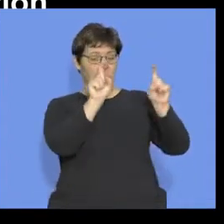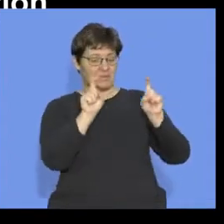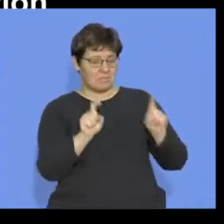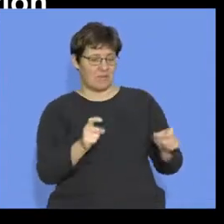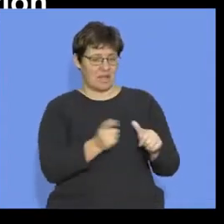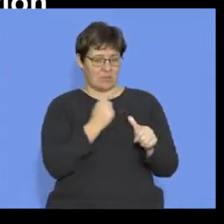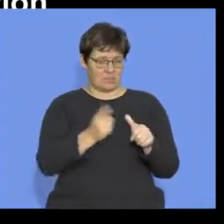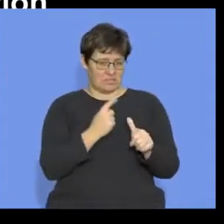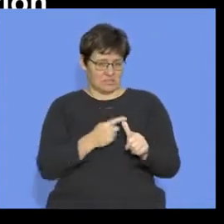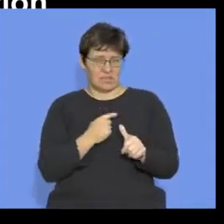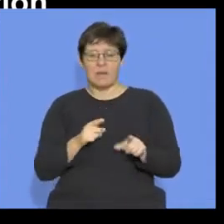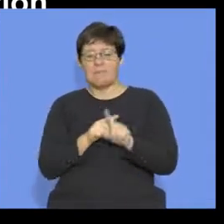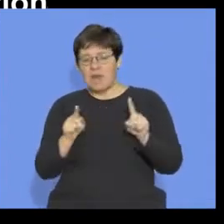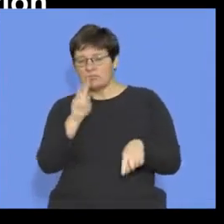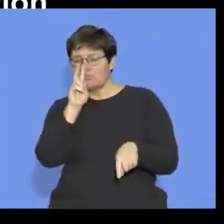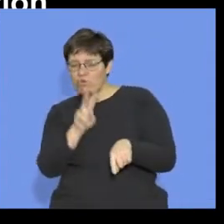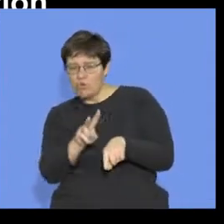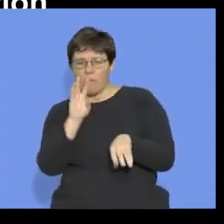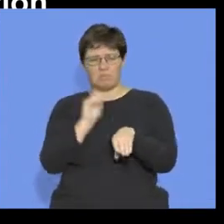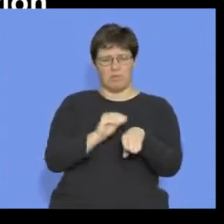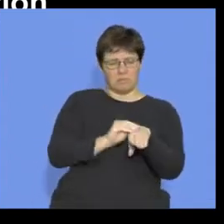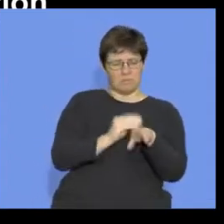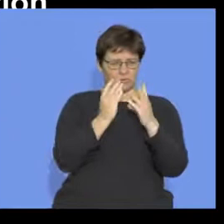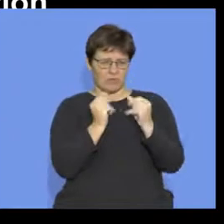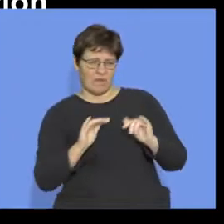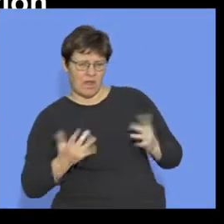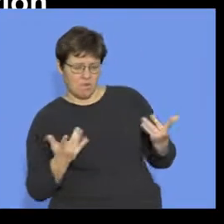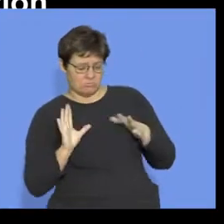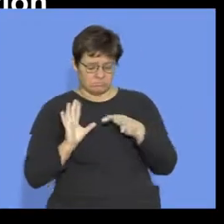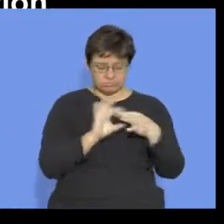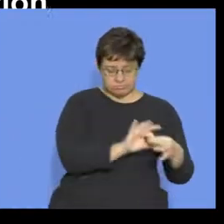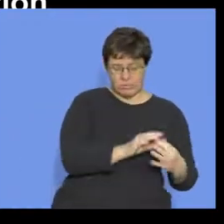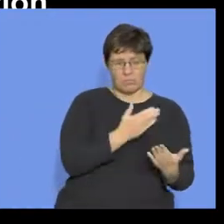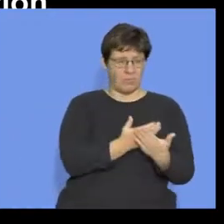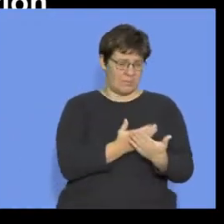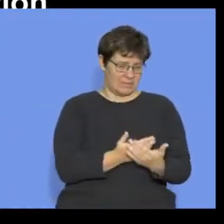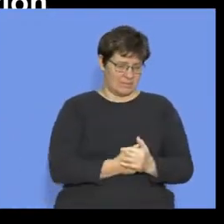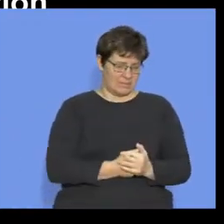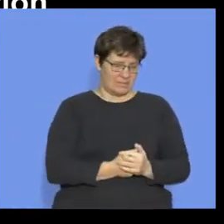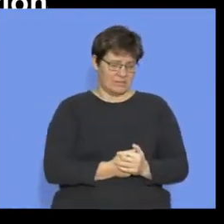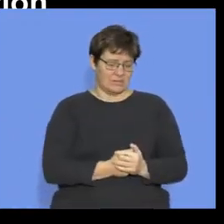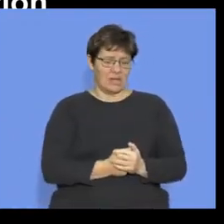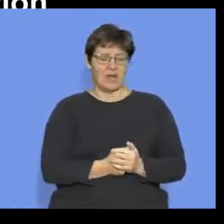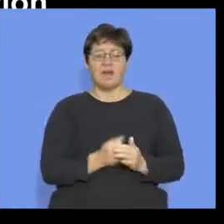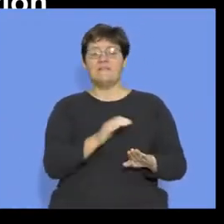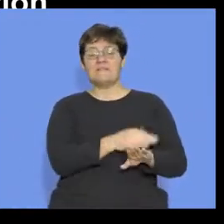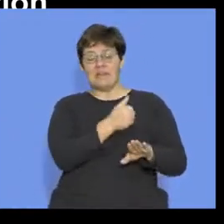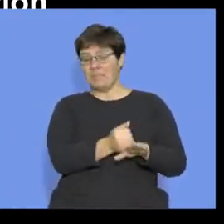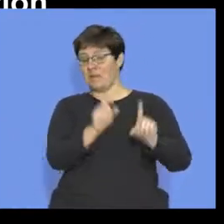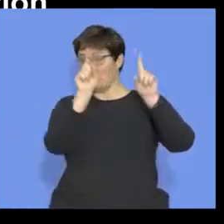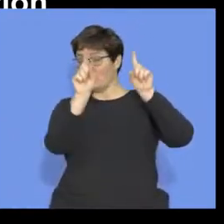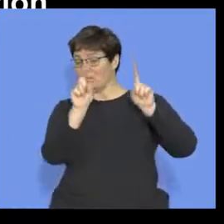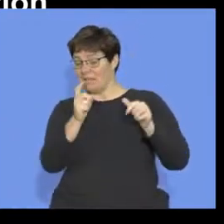principle, but we'll look at problems. Relating to probability, we'll revise the fundamental principle of